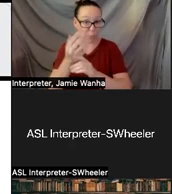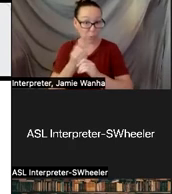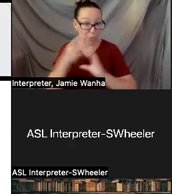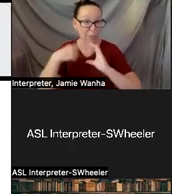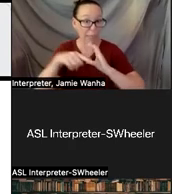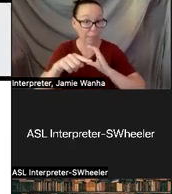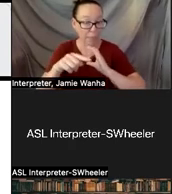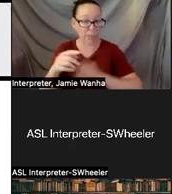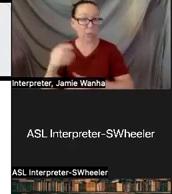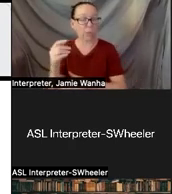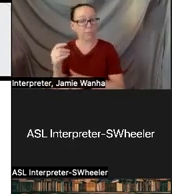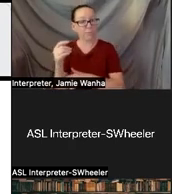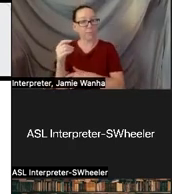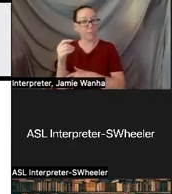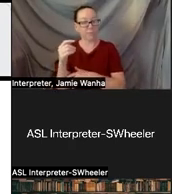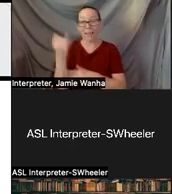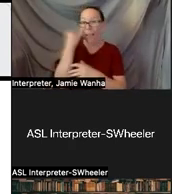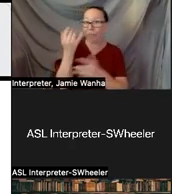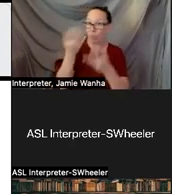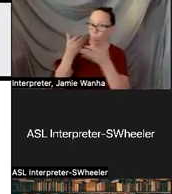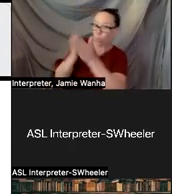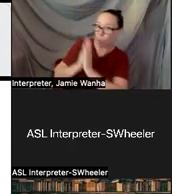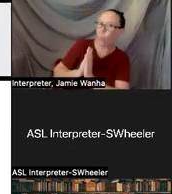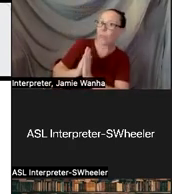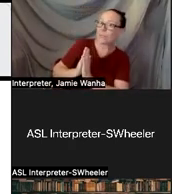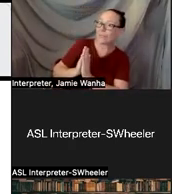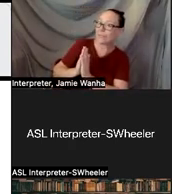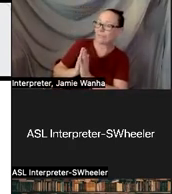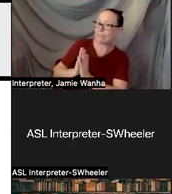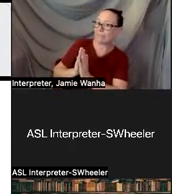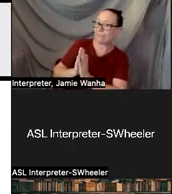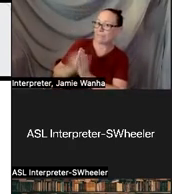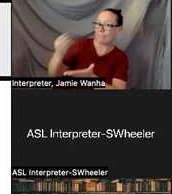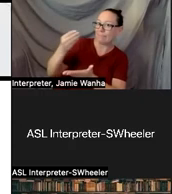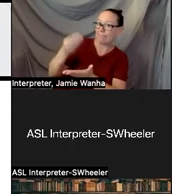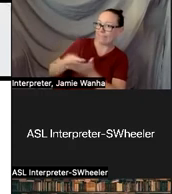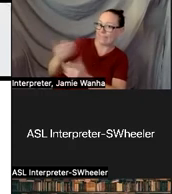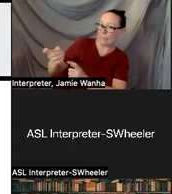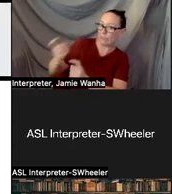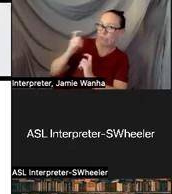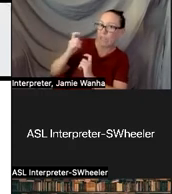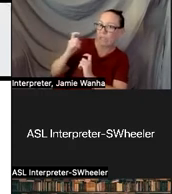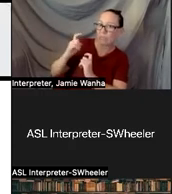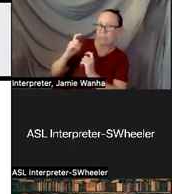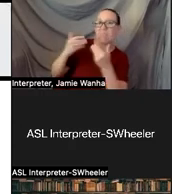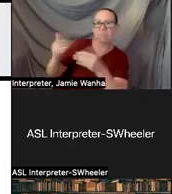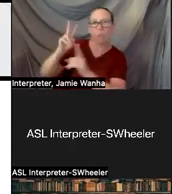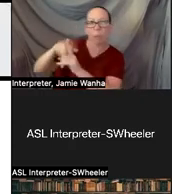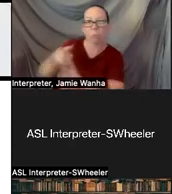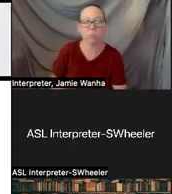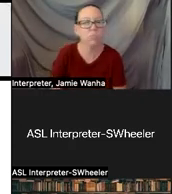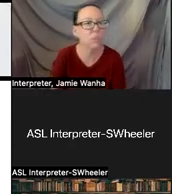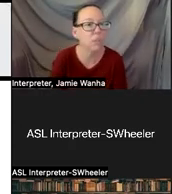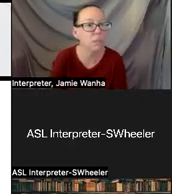any requests for funding in. As you can see from the list here, we've got a lot of different organizations that have,